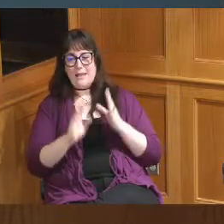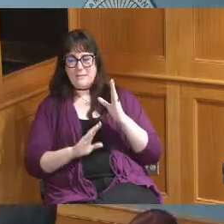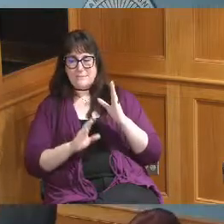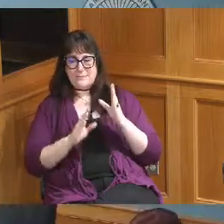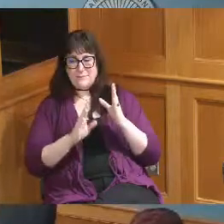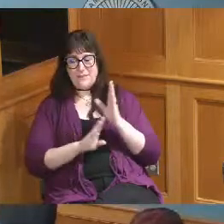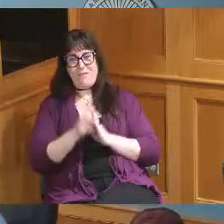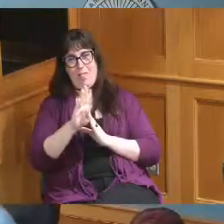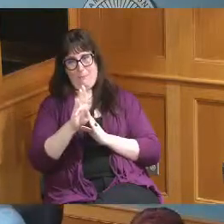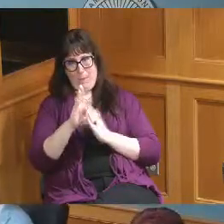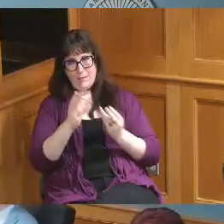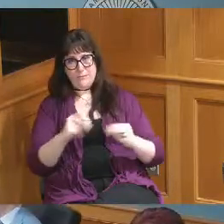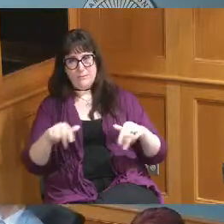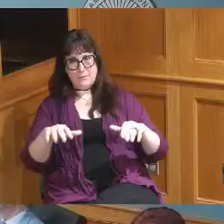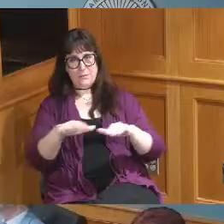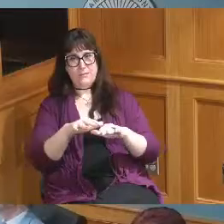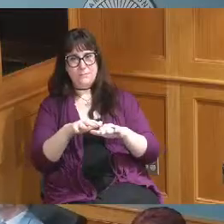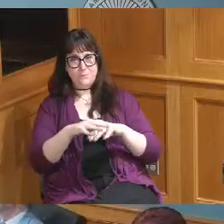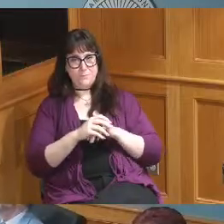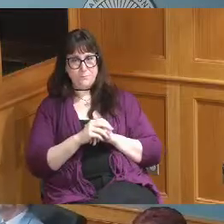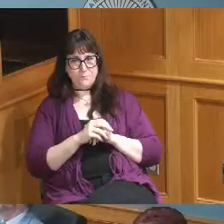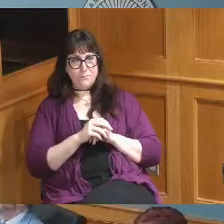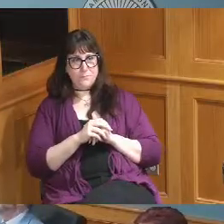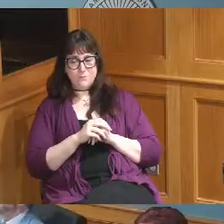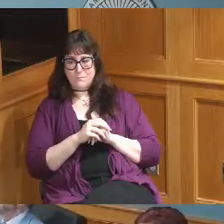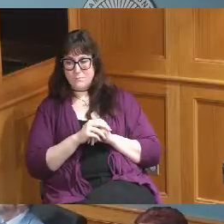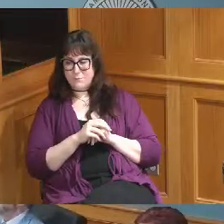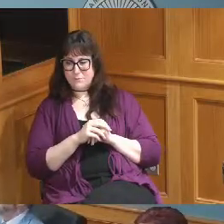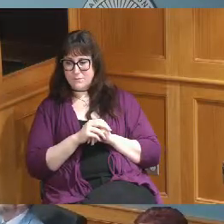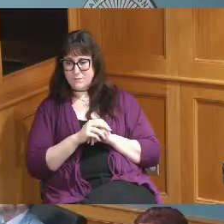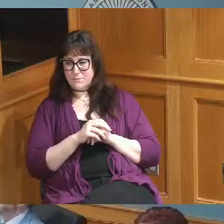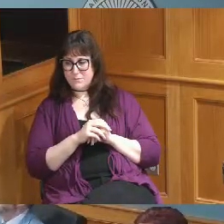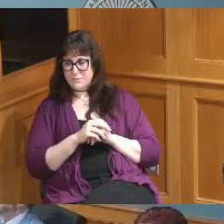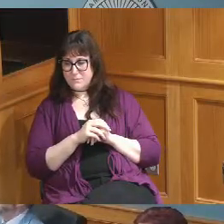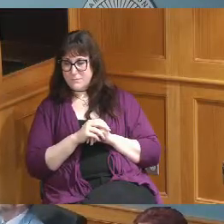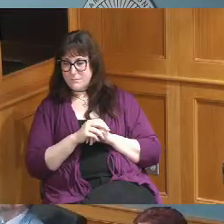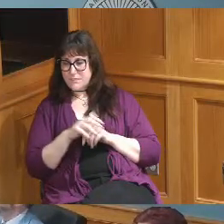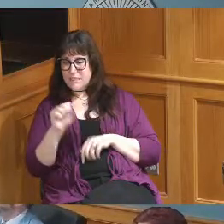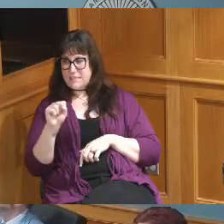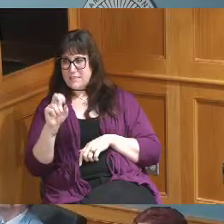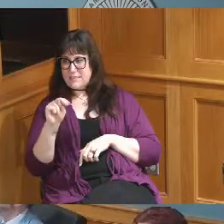we go. Brian Snyder is here to walk us through this.